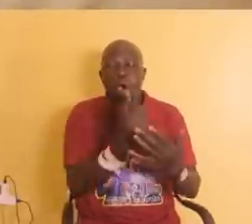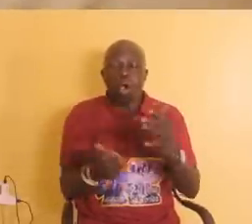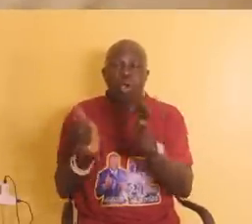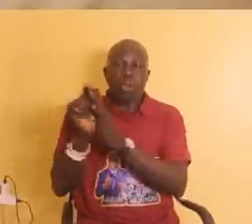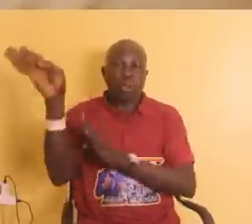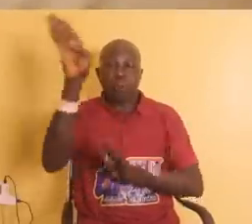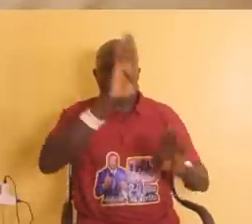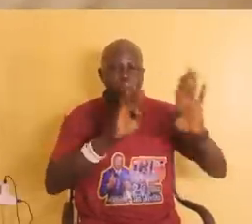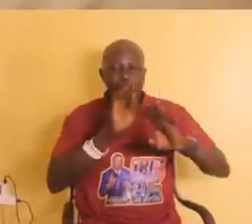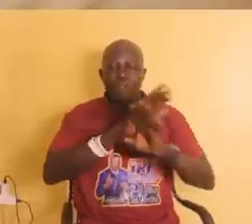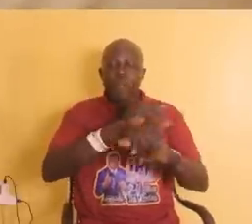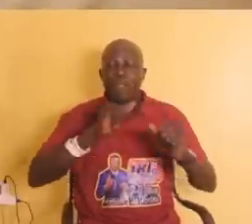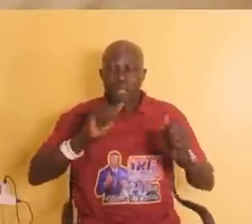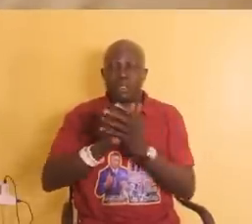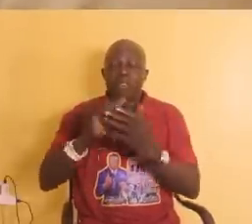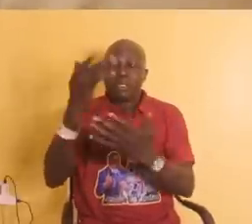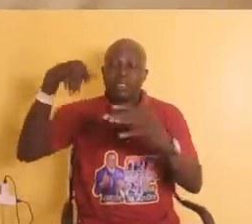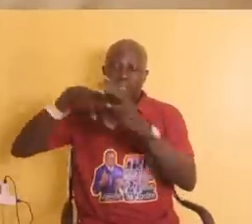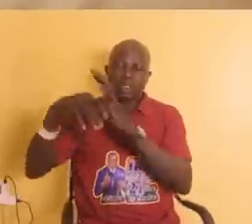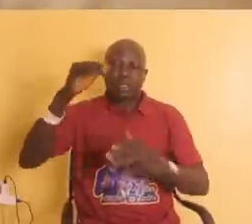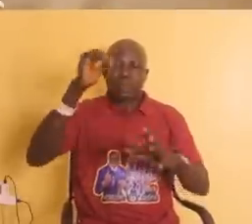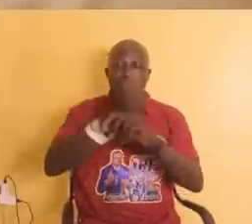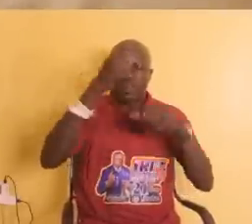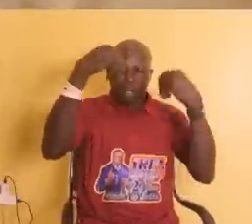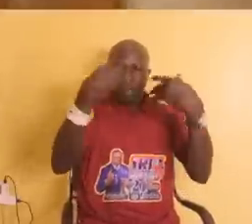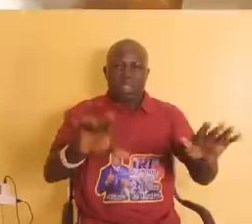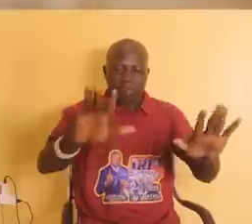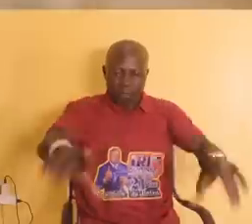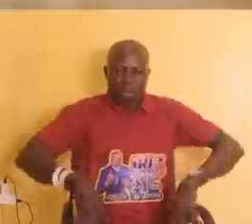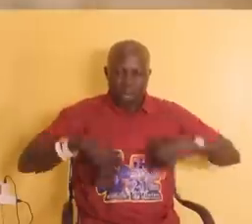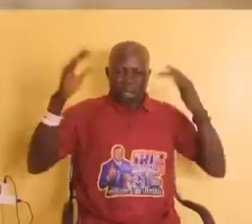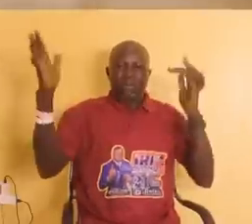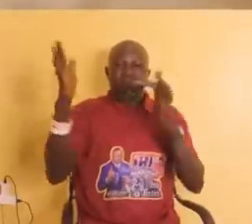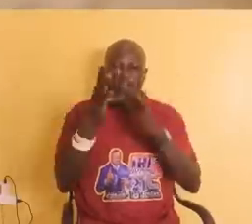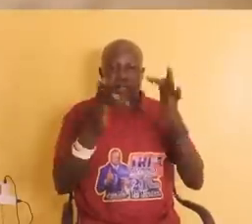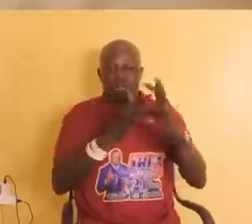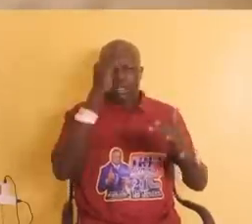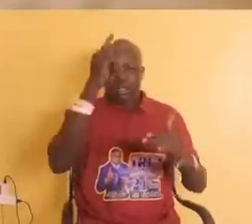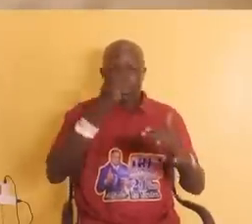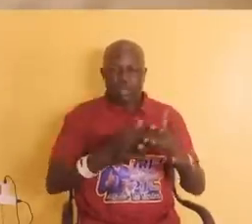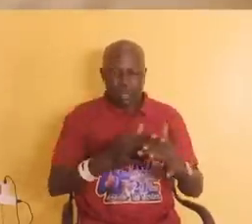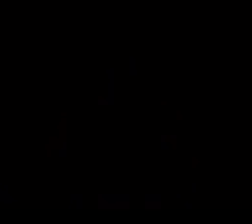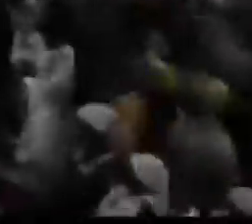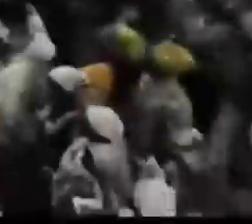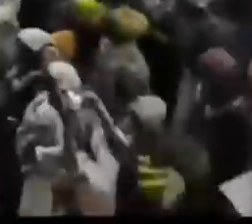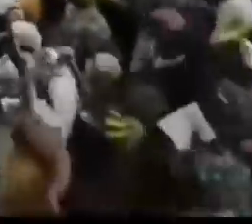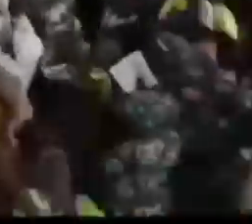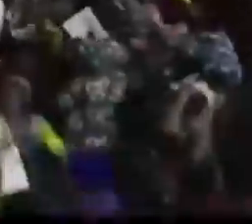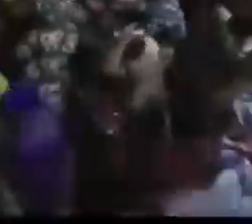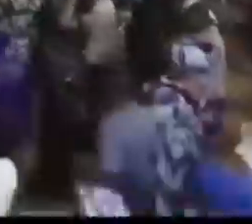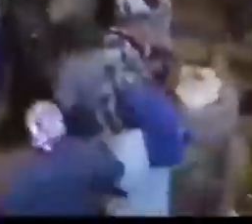Jesus, I pray. In the name of Jesus. Every forces of the enemy. In the name of Jesus. Live your life.